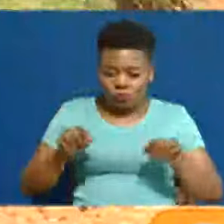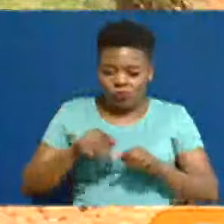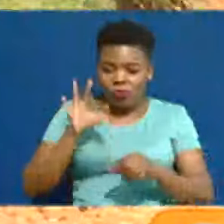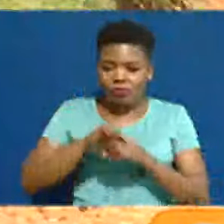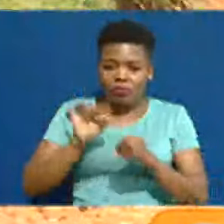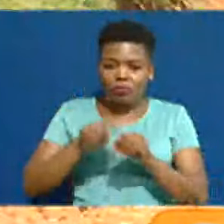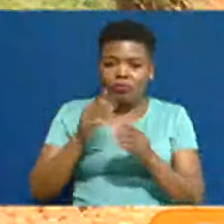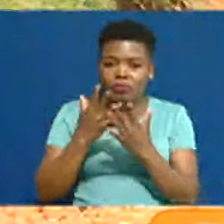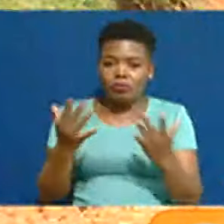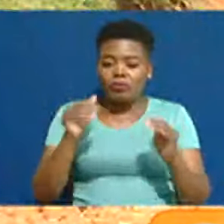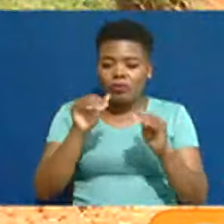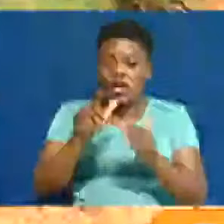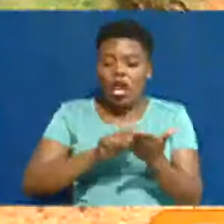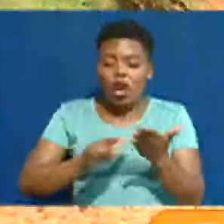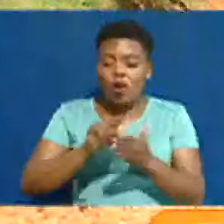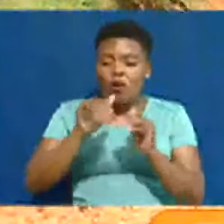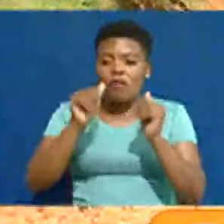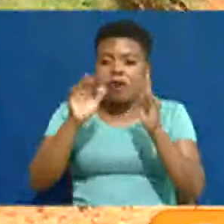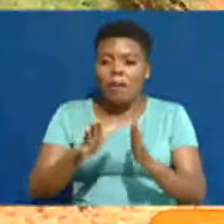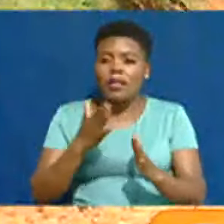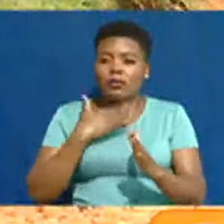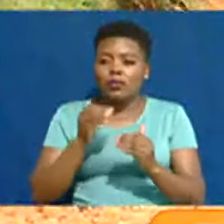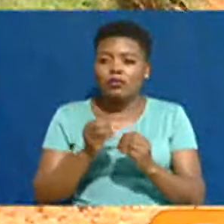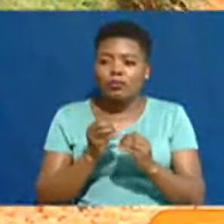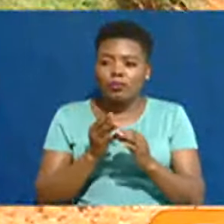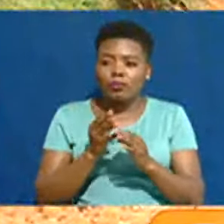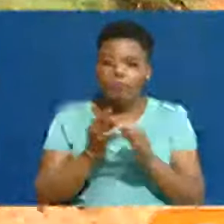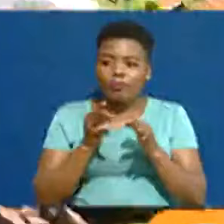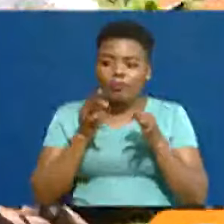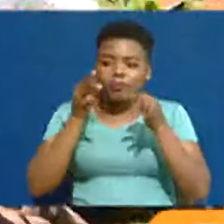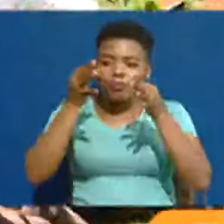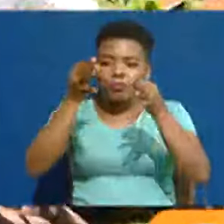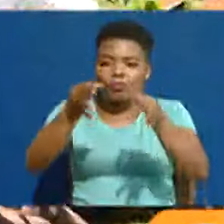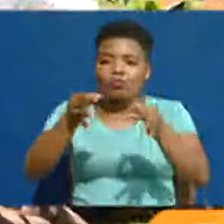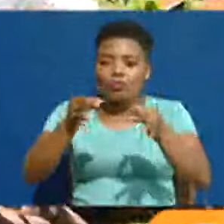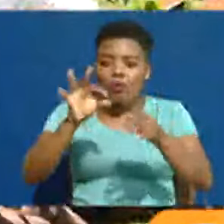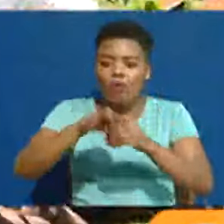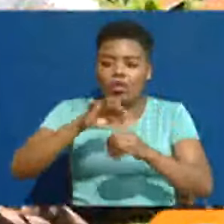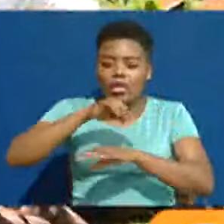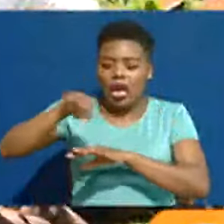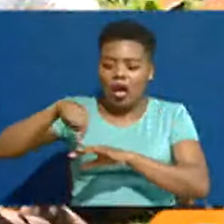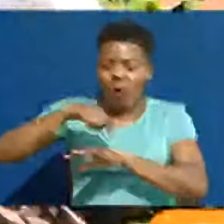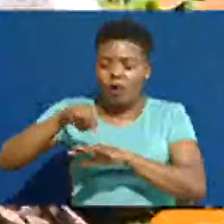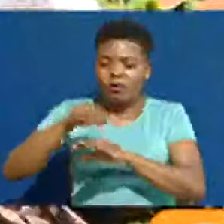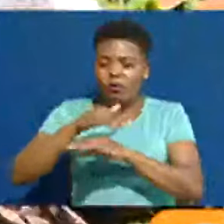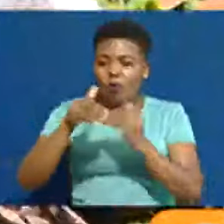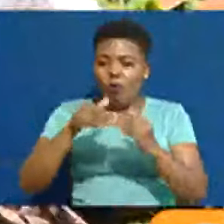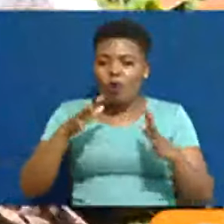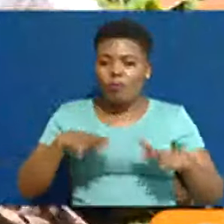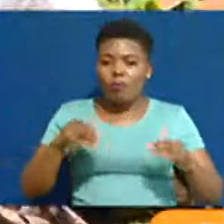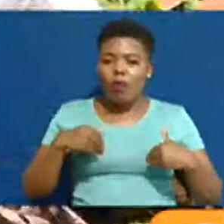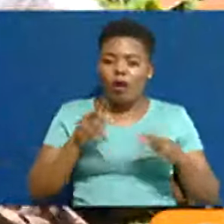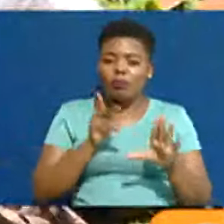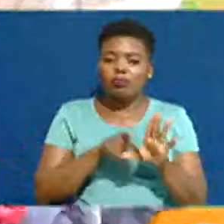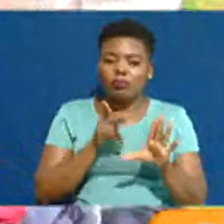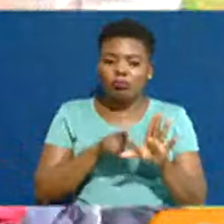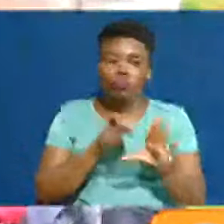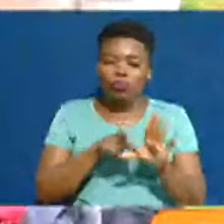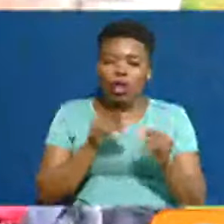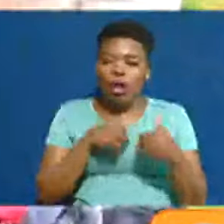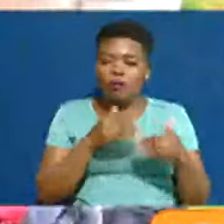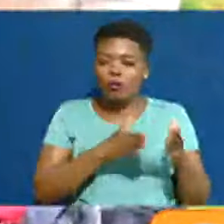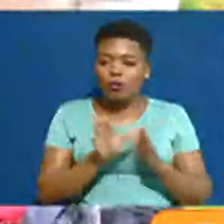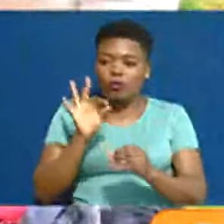farmers called for an extension of voting hours to ensure everyone had the opportunity to vote,